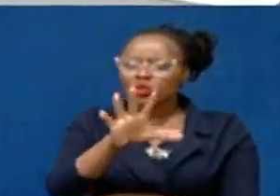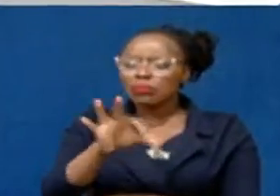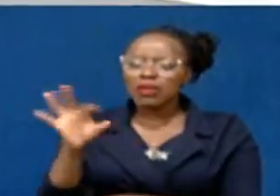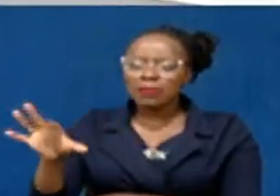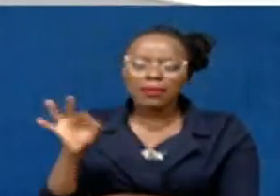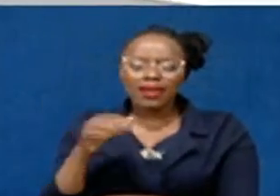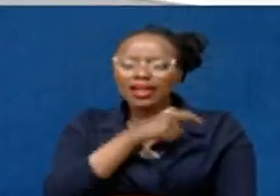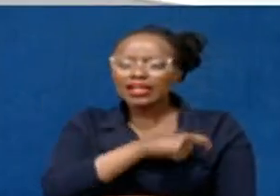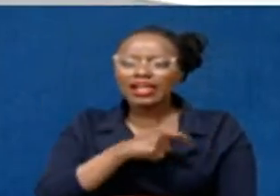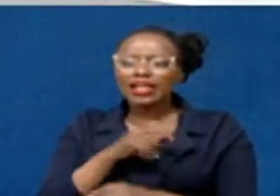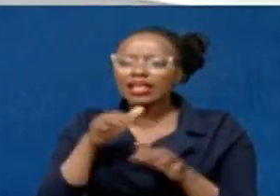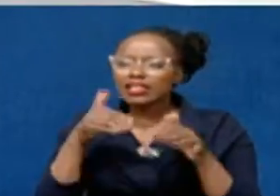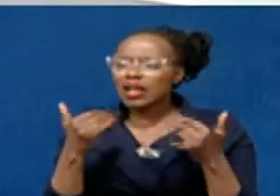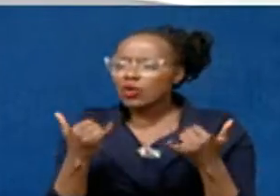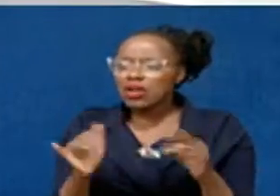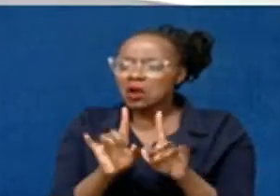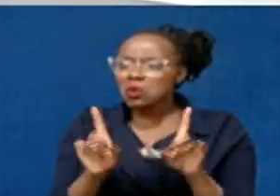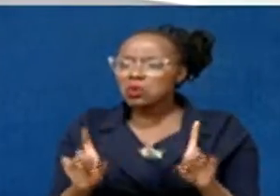delegates these days?